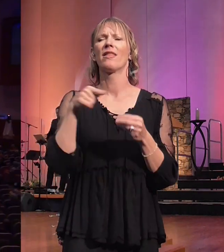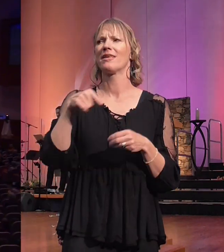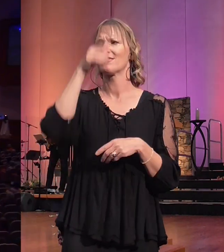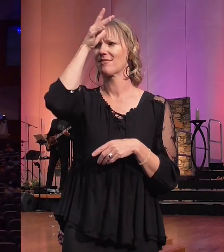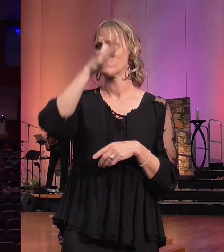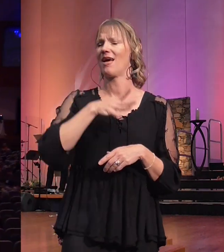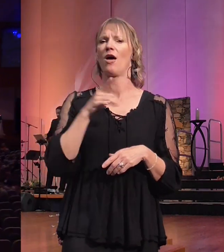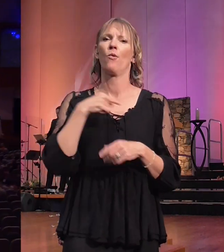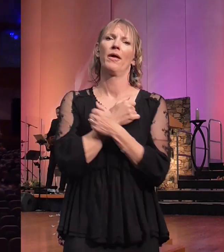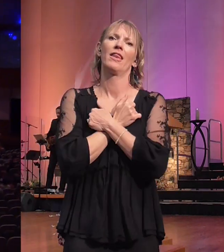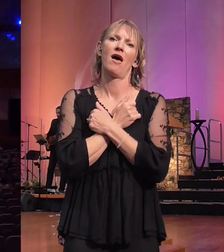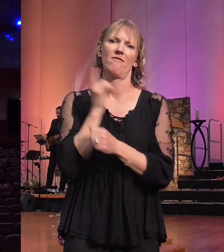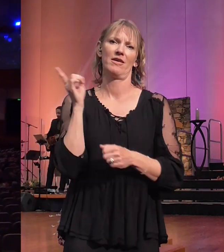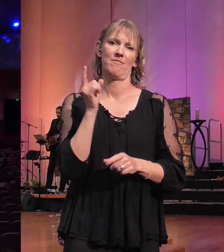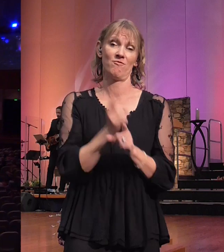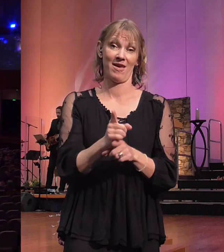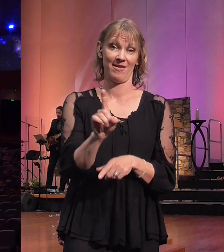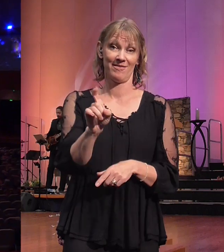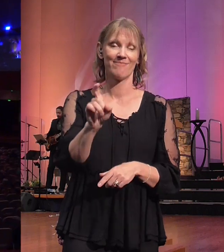Don't we love him?